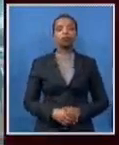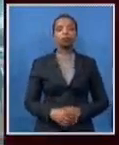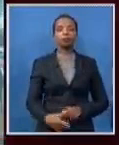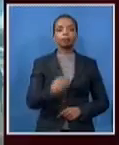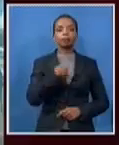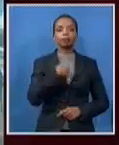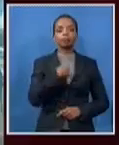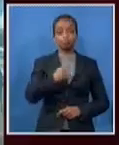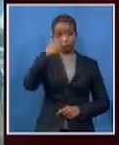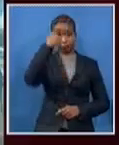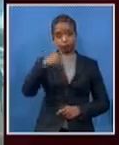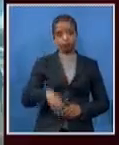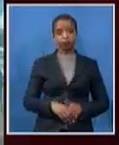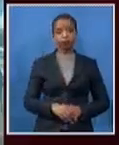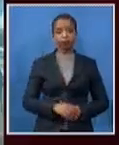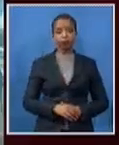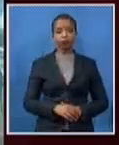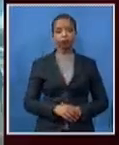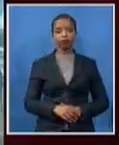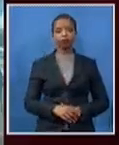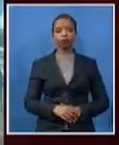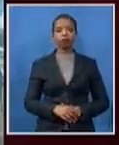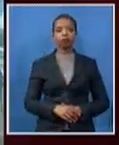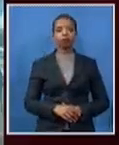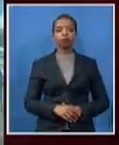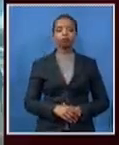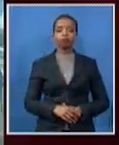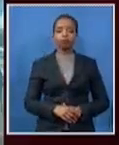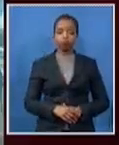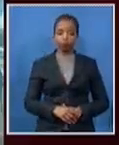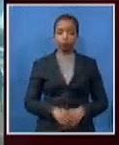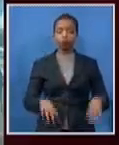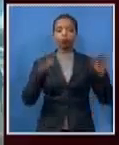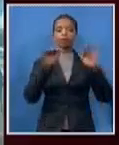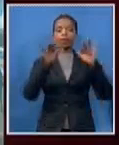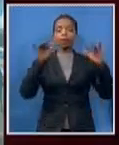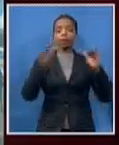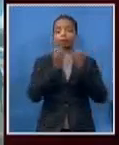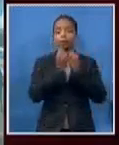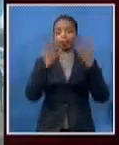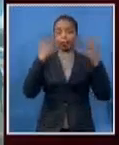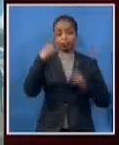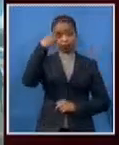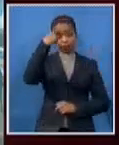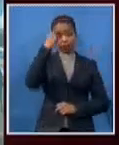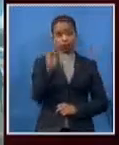if you don't have high pay, that if you don't have, let me put it this way, many people think